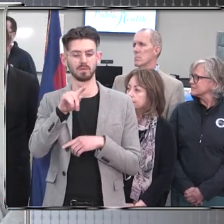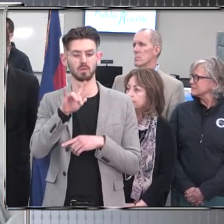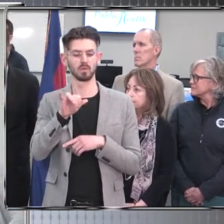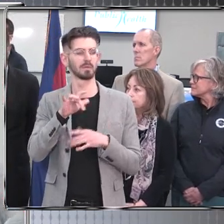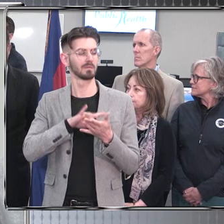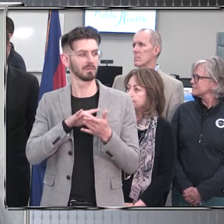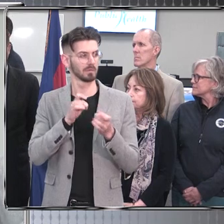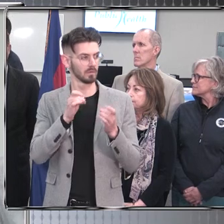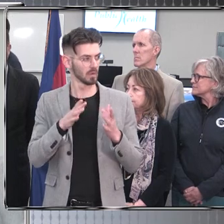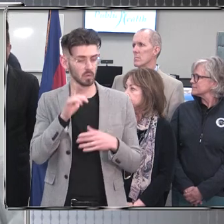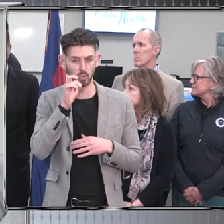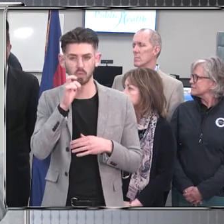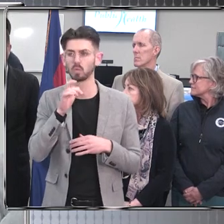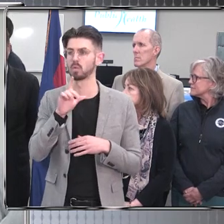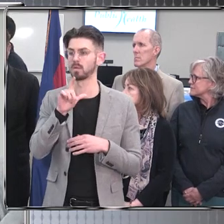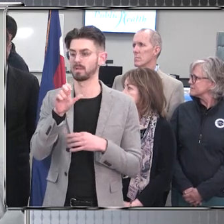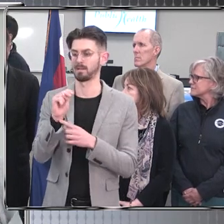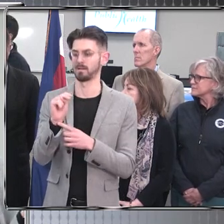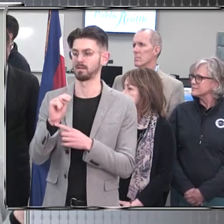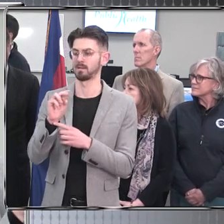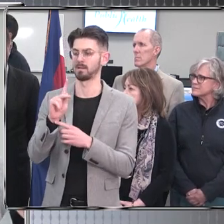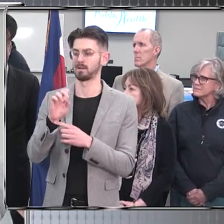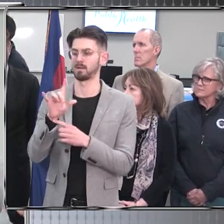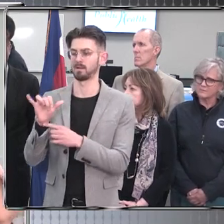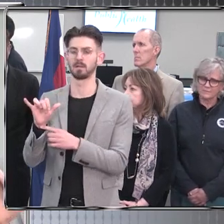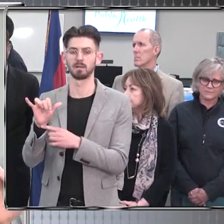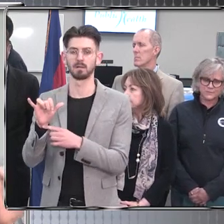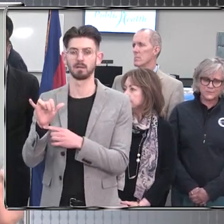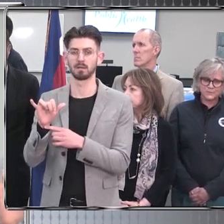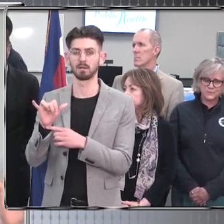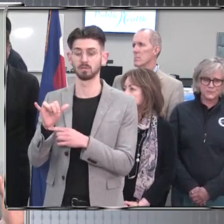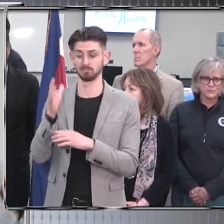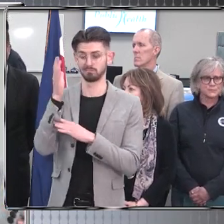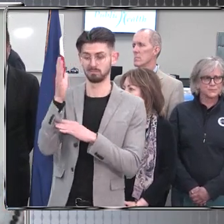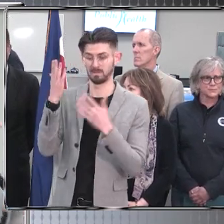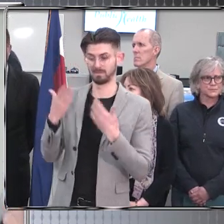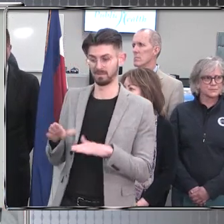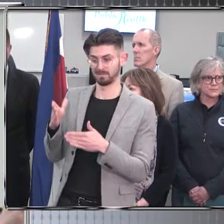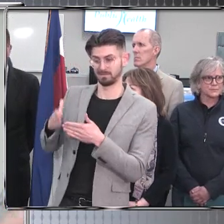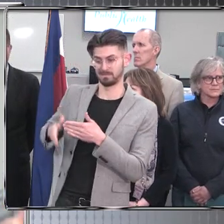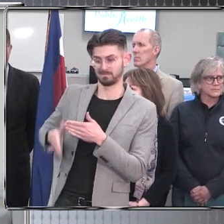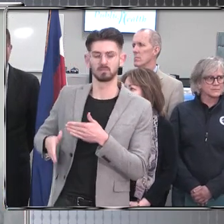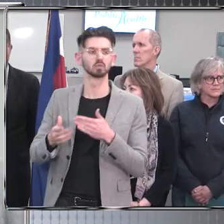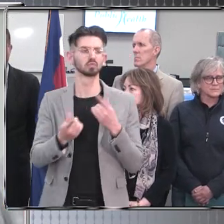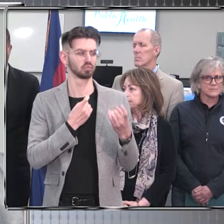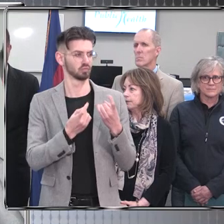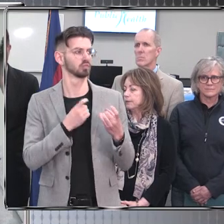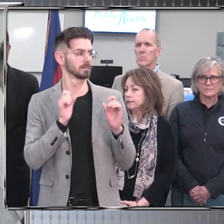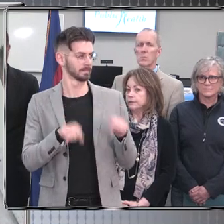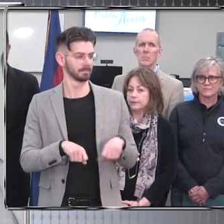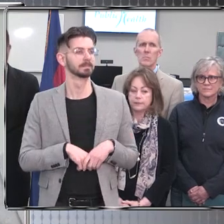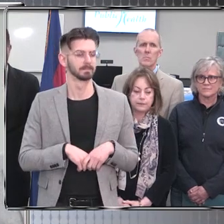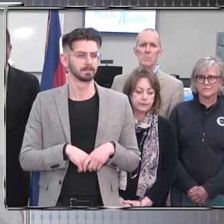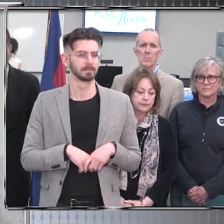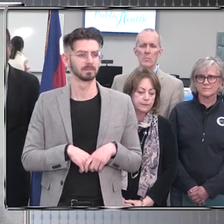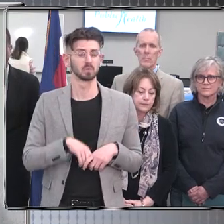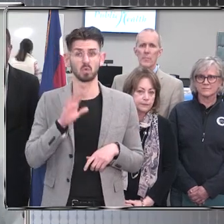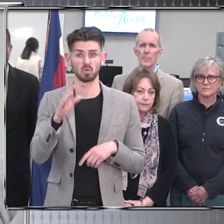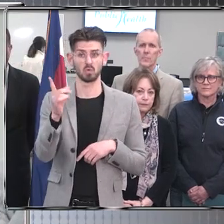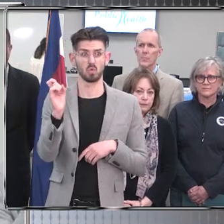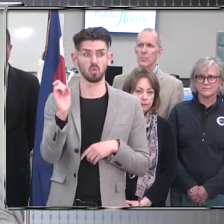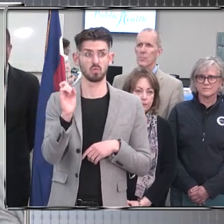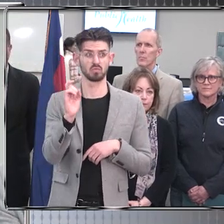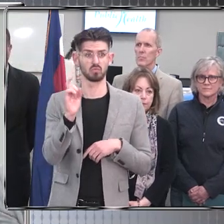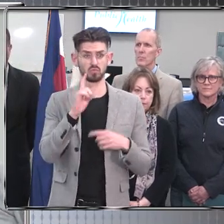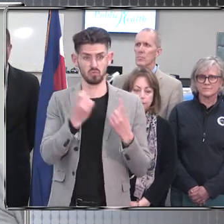Director, Dr. Leon Kelly. We will have time for questions at the end of the presentation. Please save questions until that time.